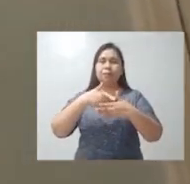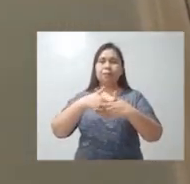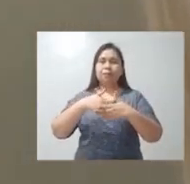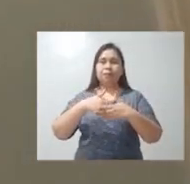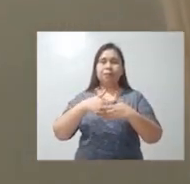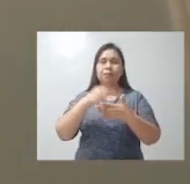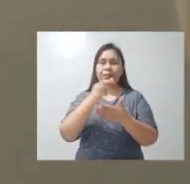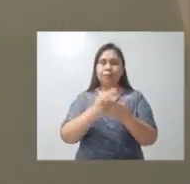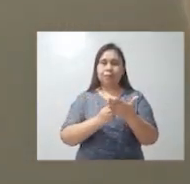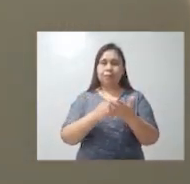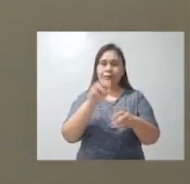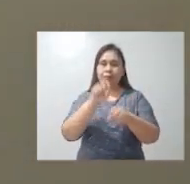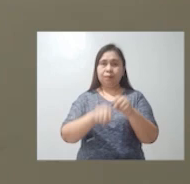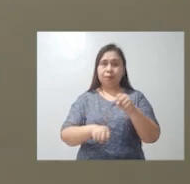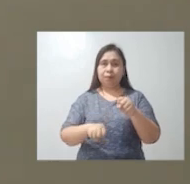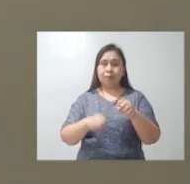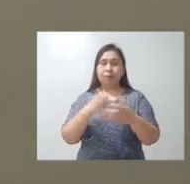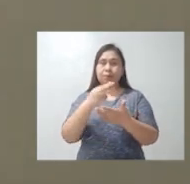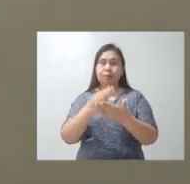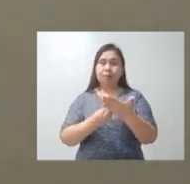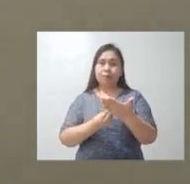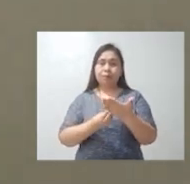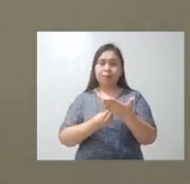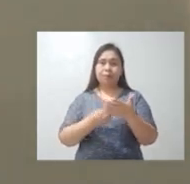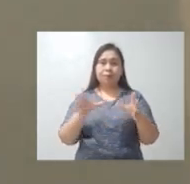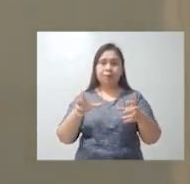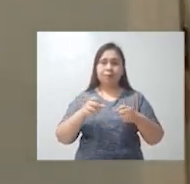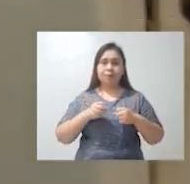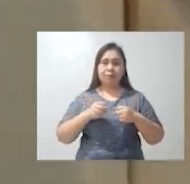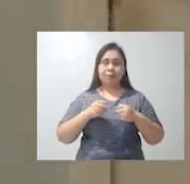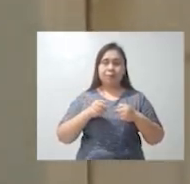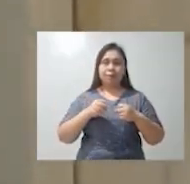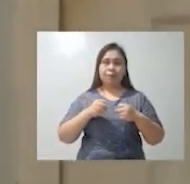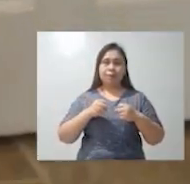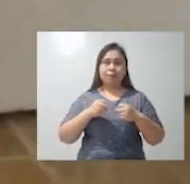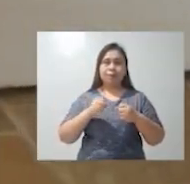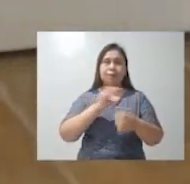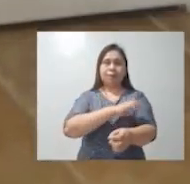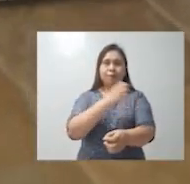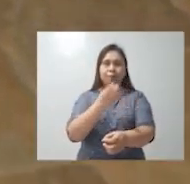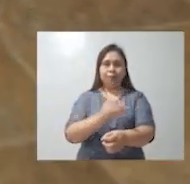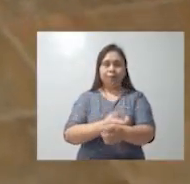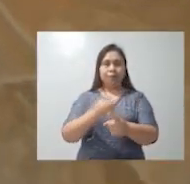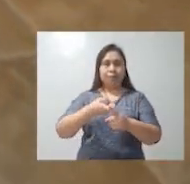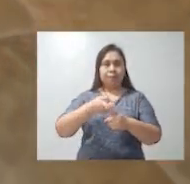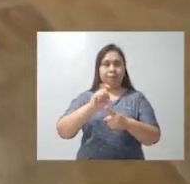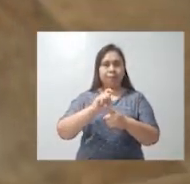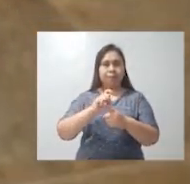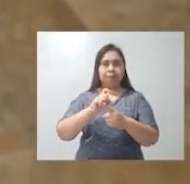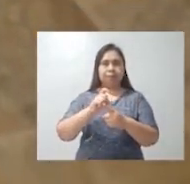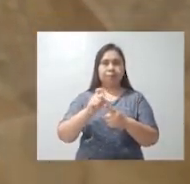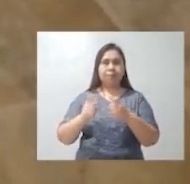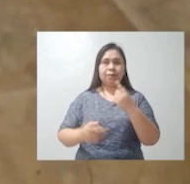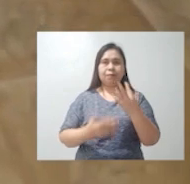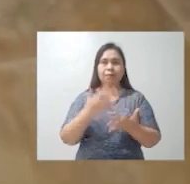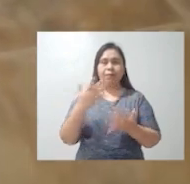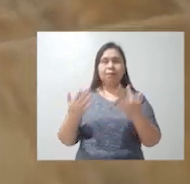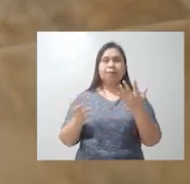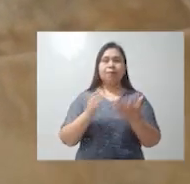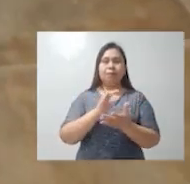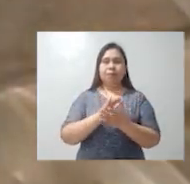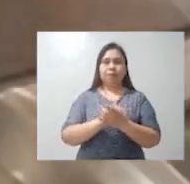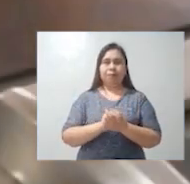acquire some of the energy from the flame. This process continues until all the molecules in the rod are vibrating